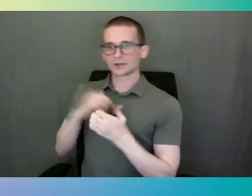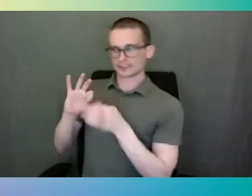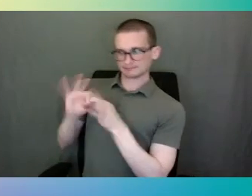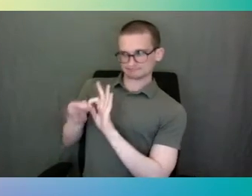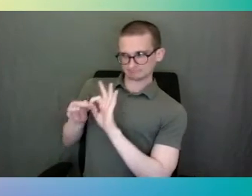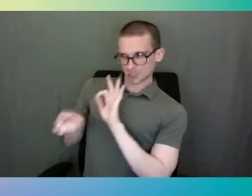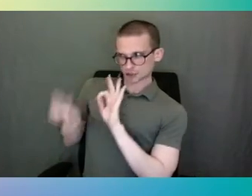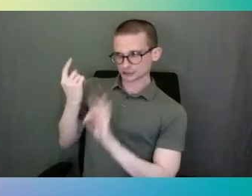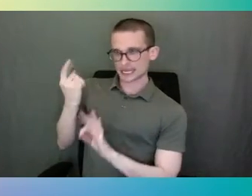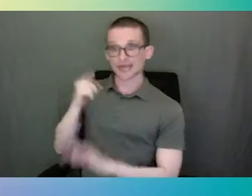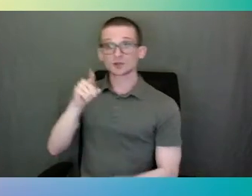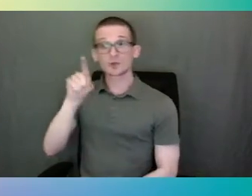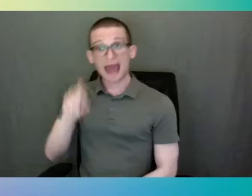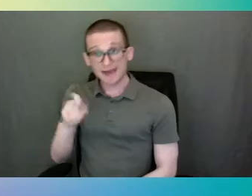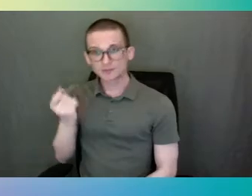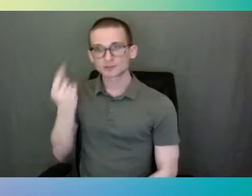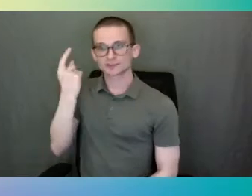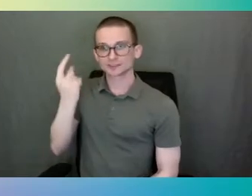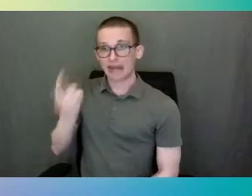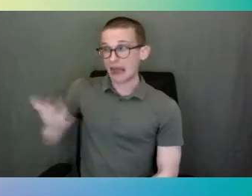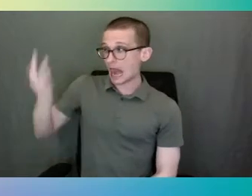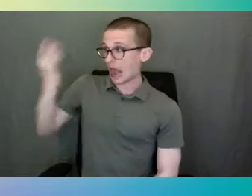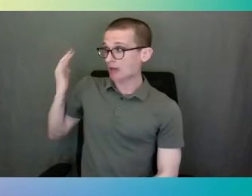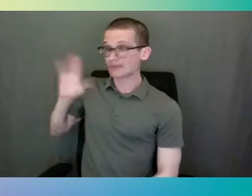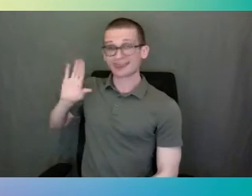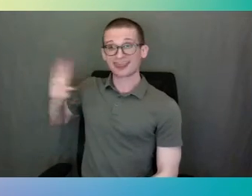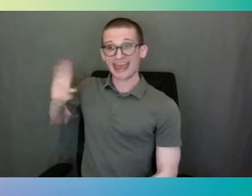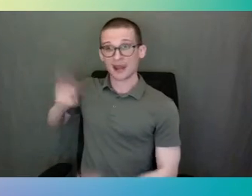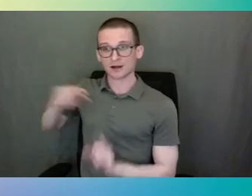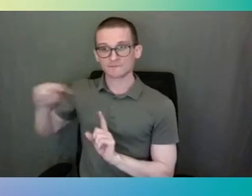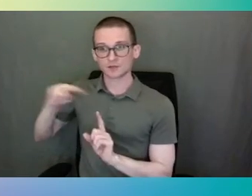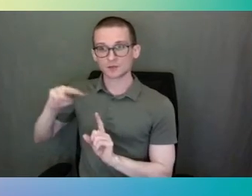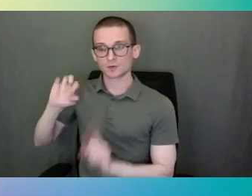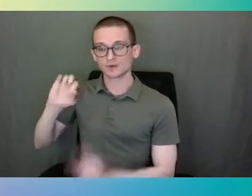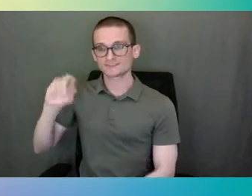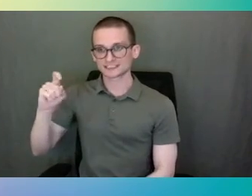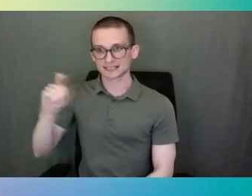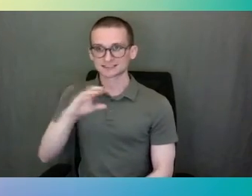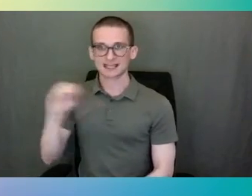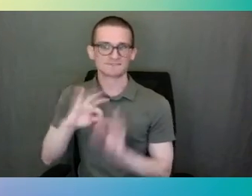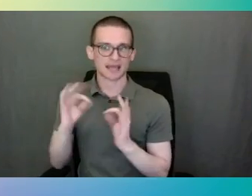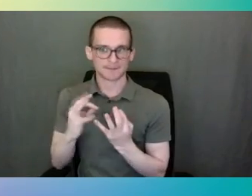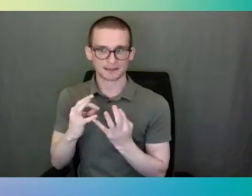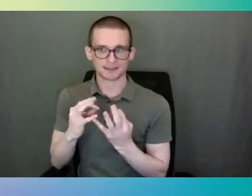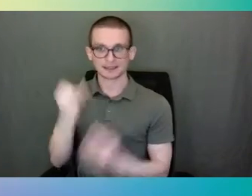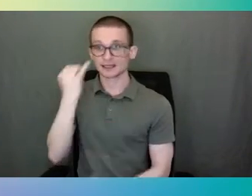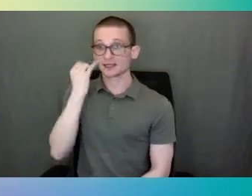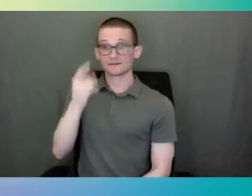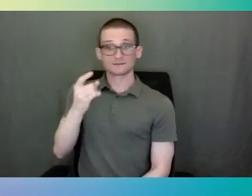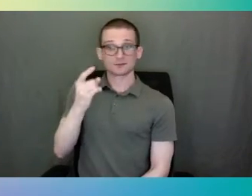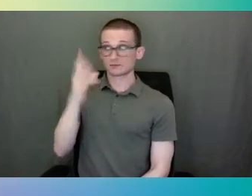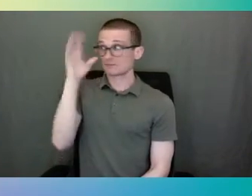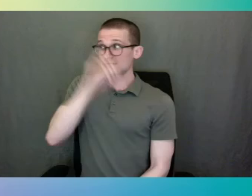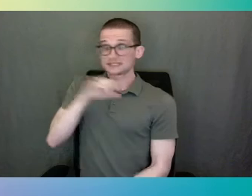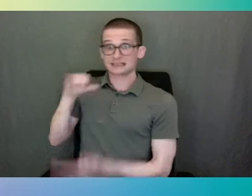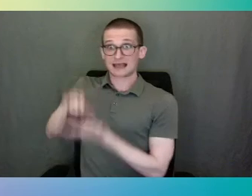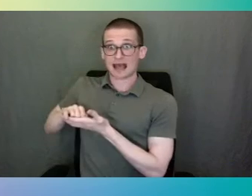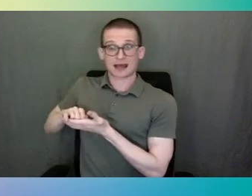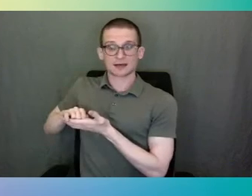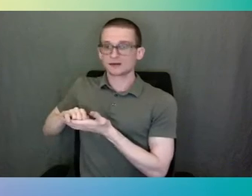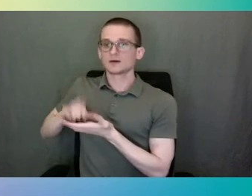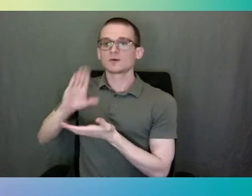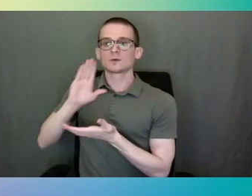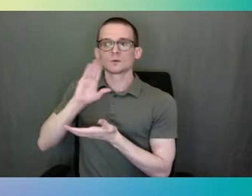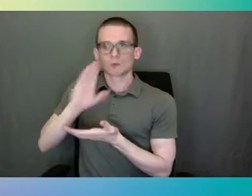their worldview that they saw sex and family through. If you miss this, you're going to miss the